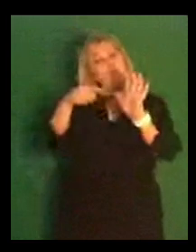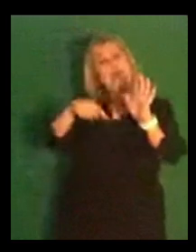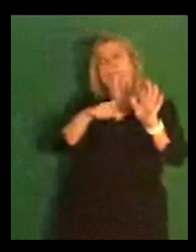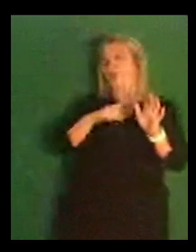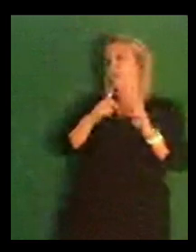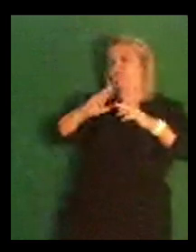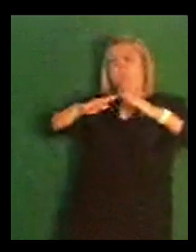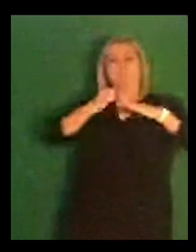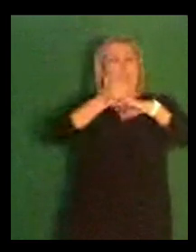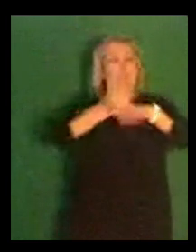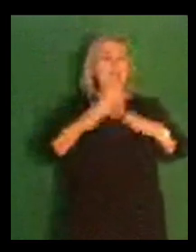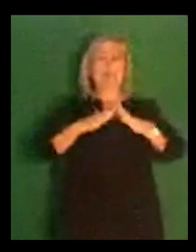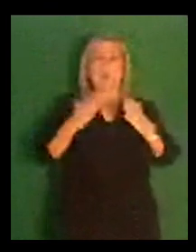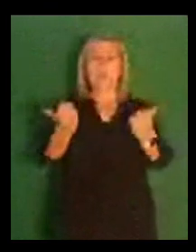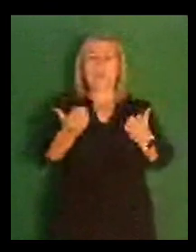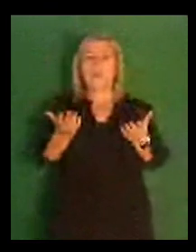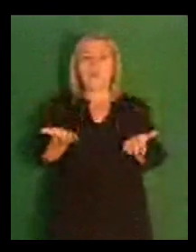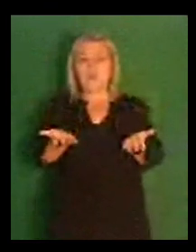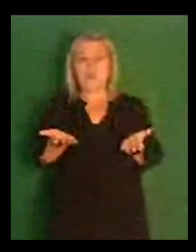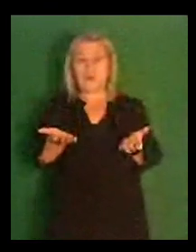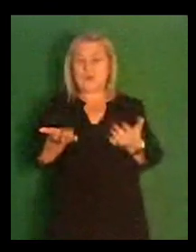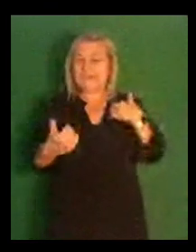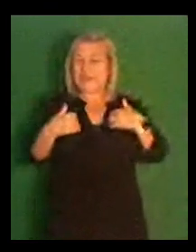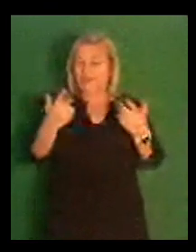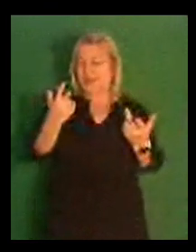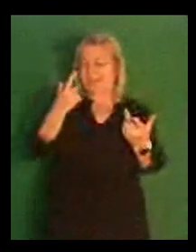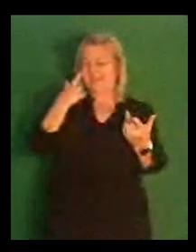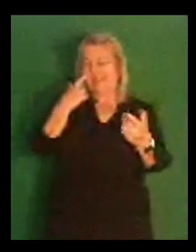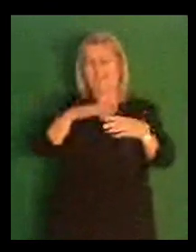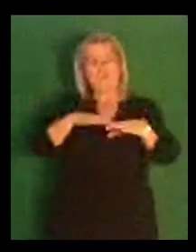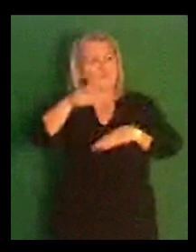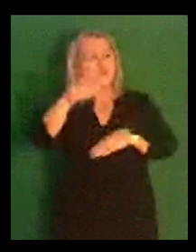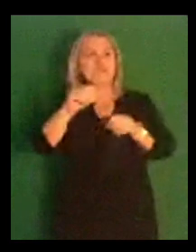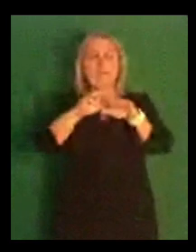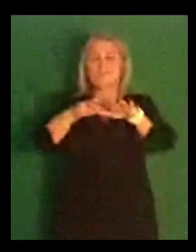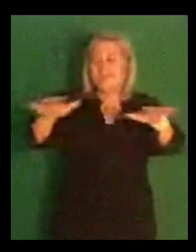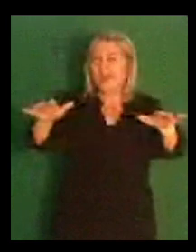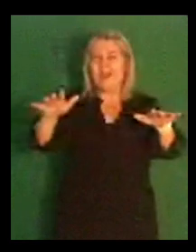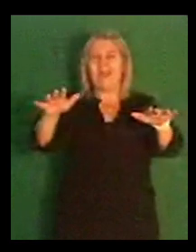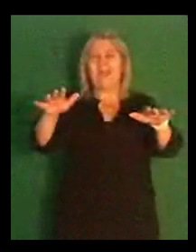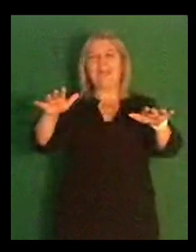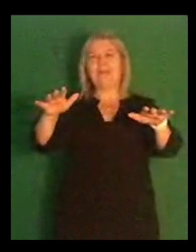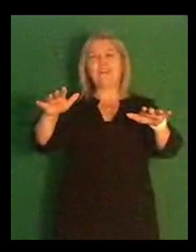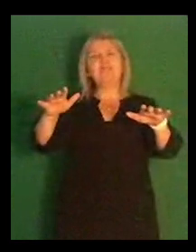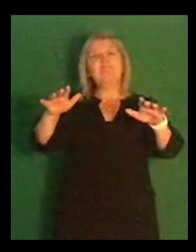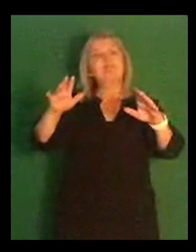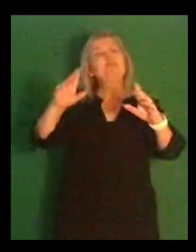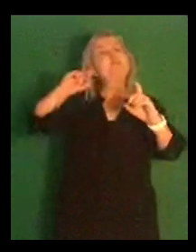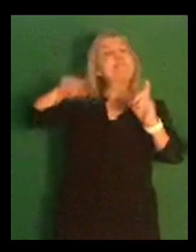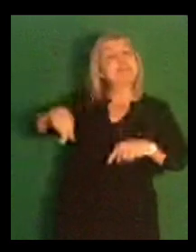It's so interesting to think about what we will take forward from this and what bits we will be glad to leave behind in a